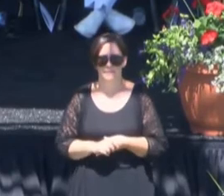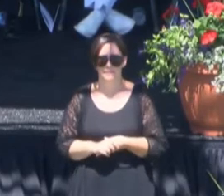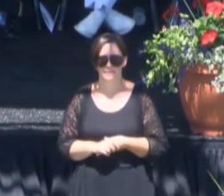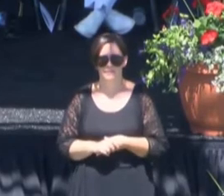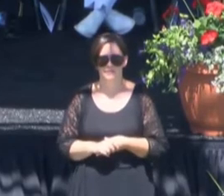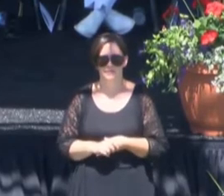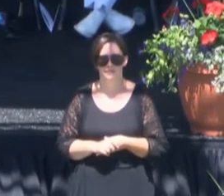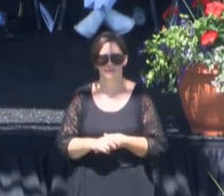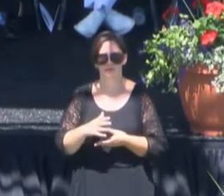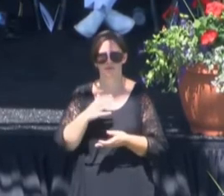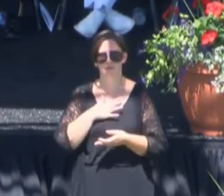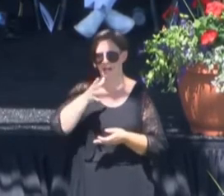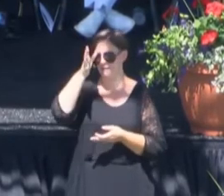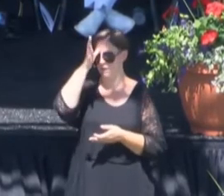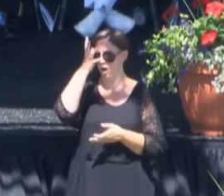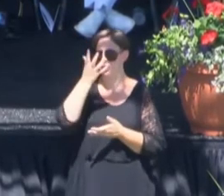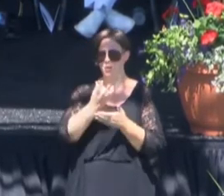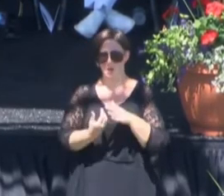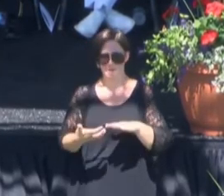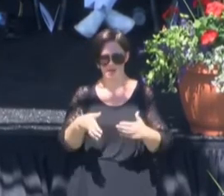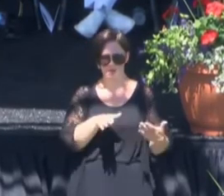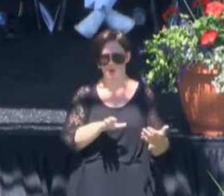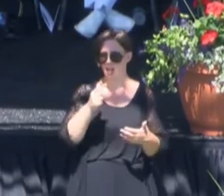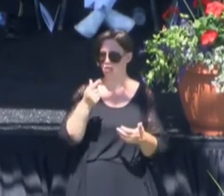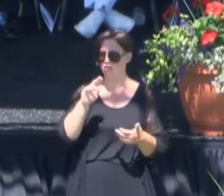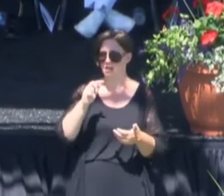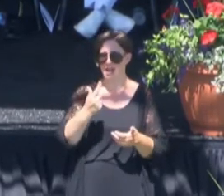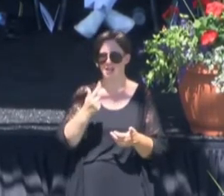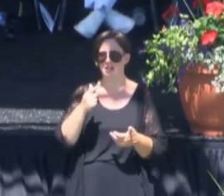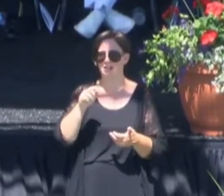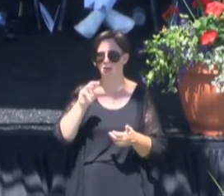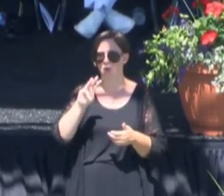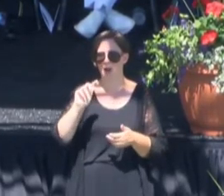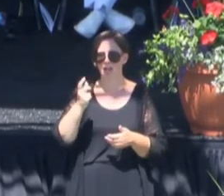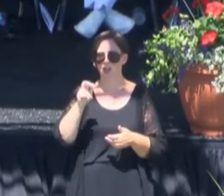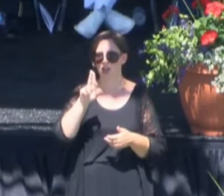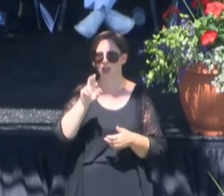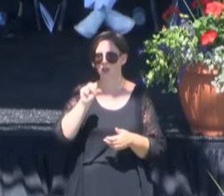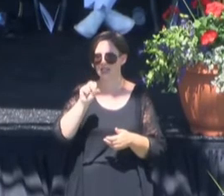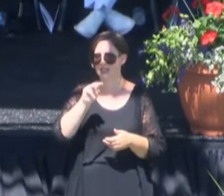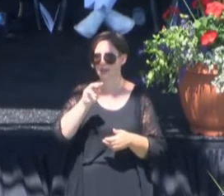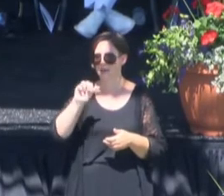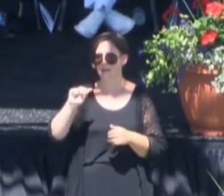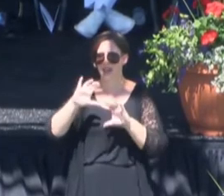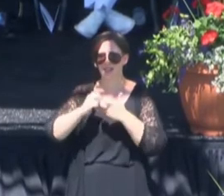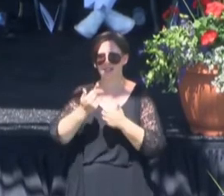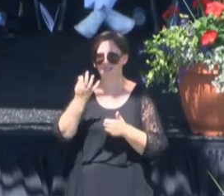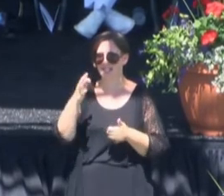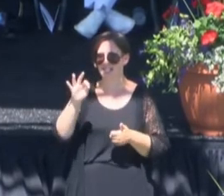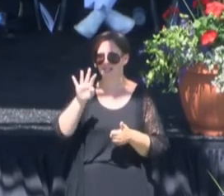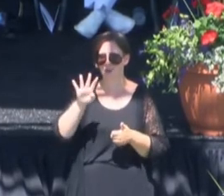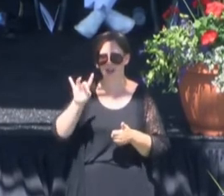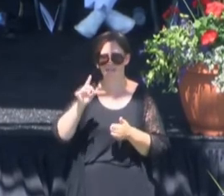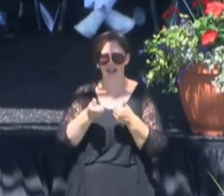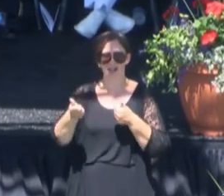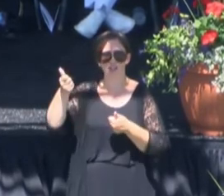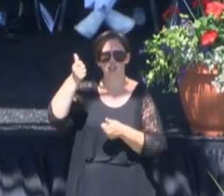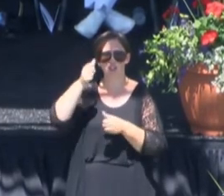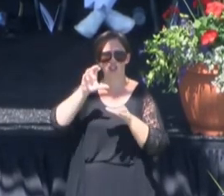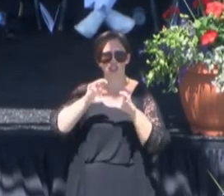My late father, Red Wagner, U.S. MMA, class of 1945, chief